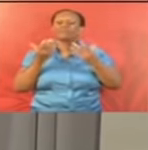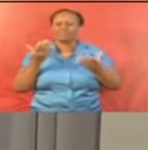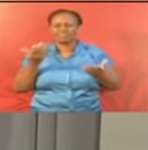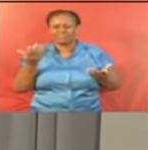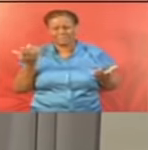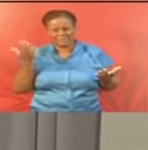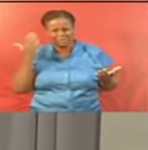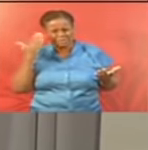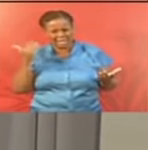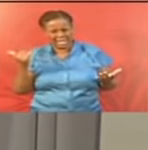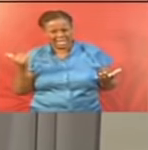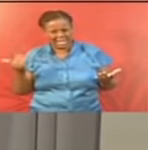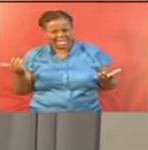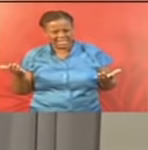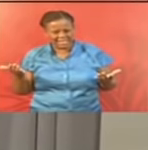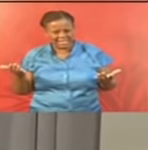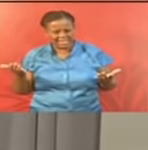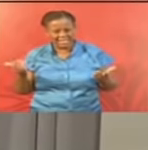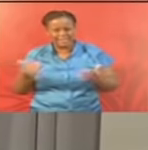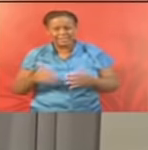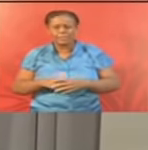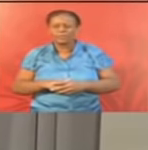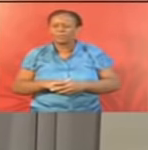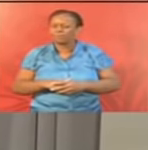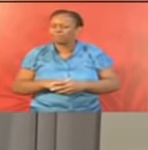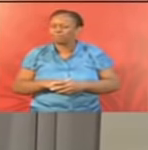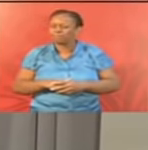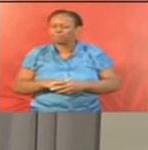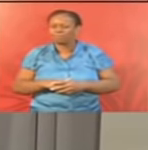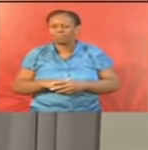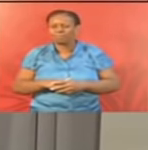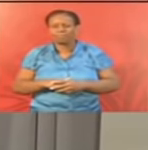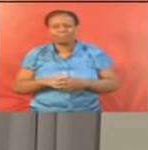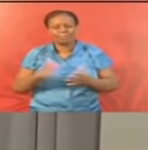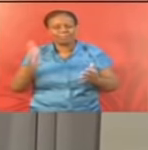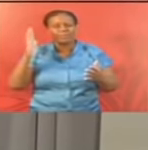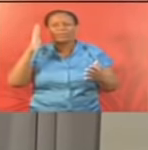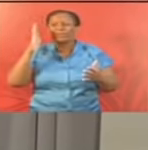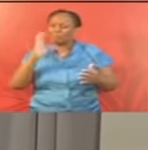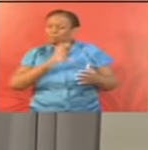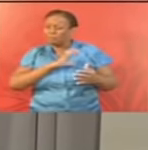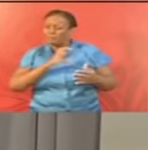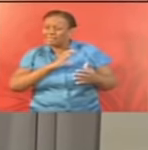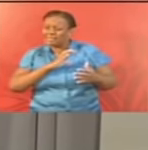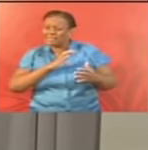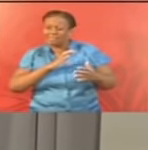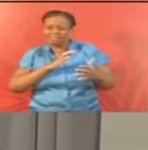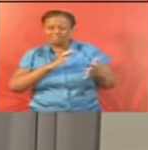You are going to be fined. Avoid the fine. Just wear the mask properly.